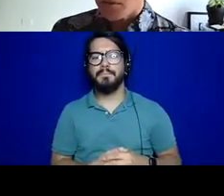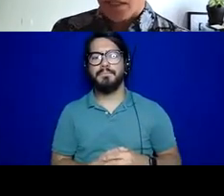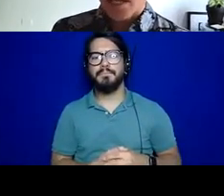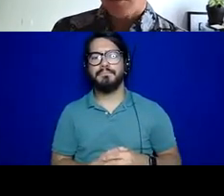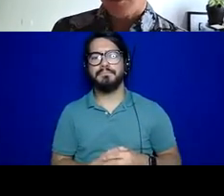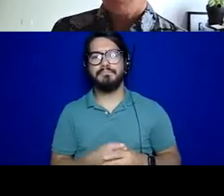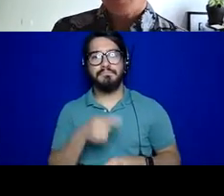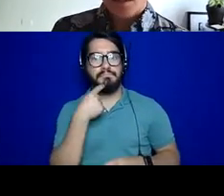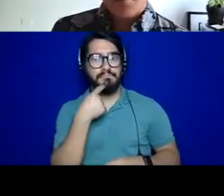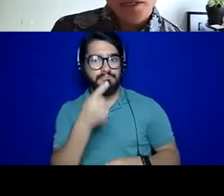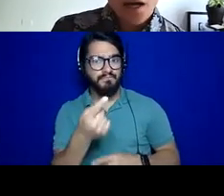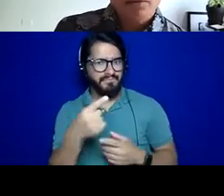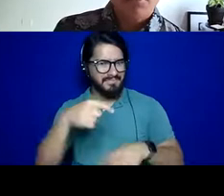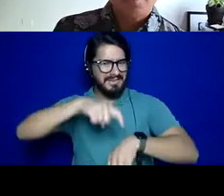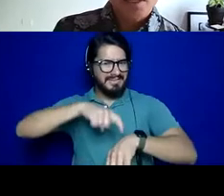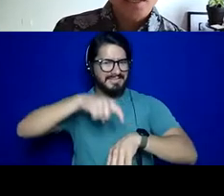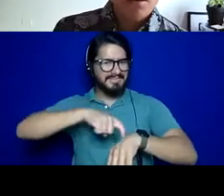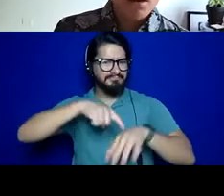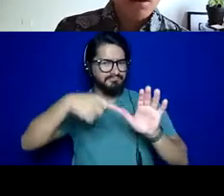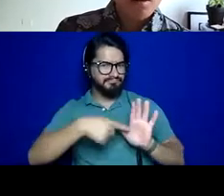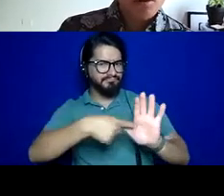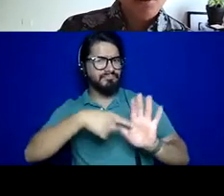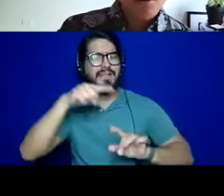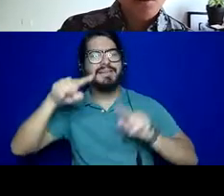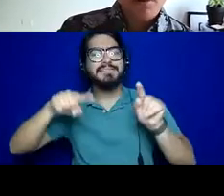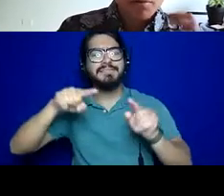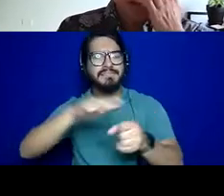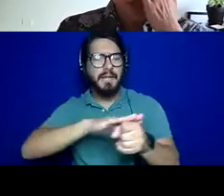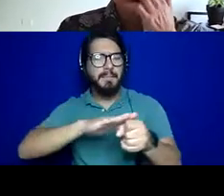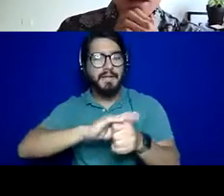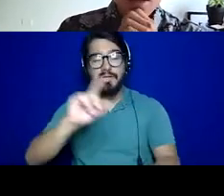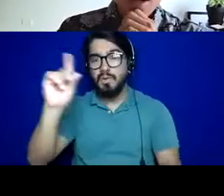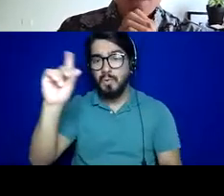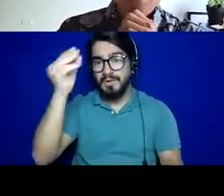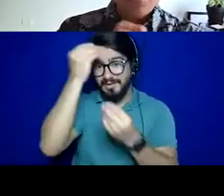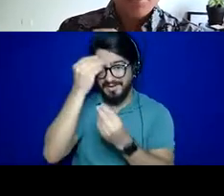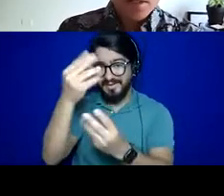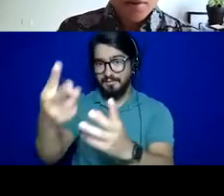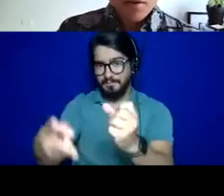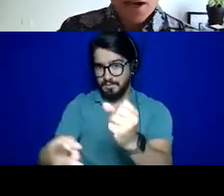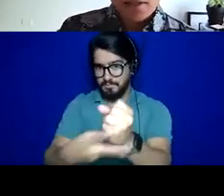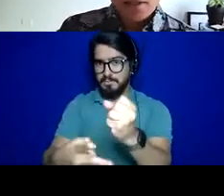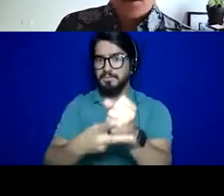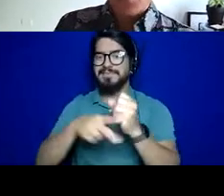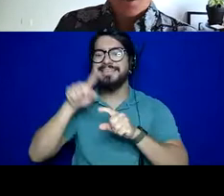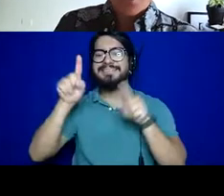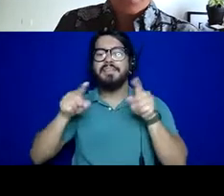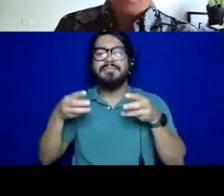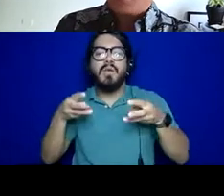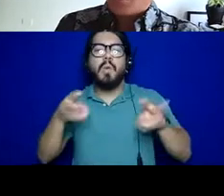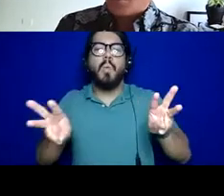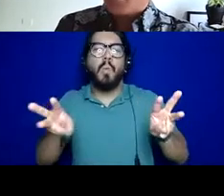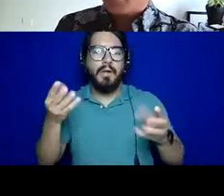I just wanted to take some time to like point out different places that our computers store information and different ways that we have access to it or